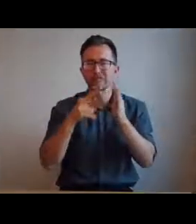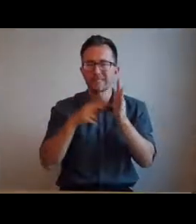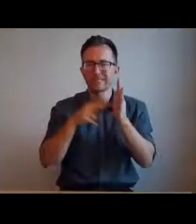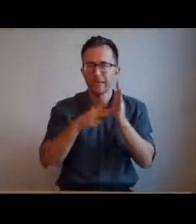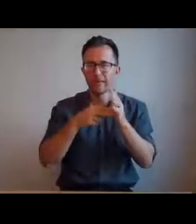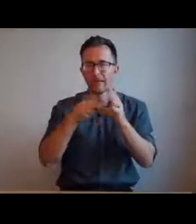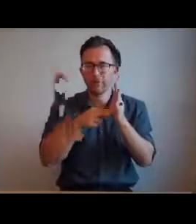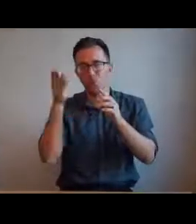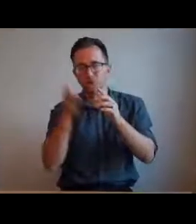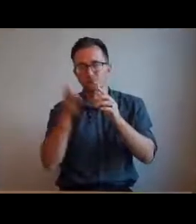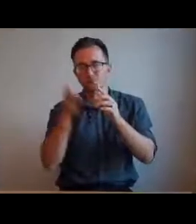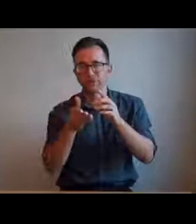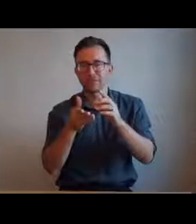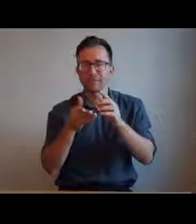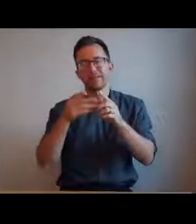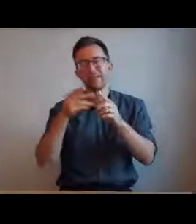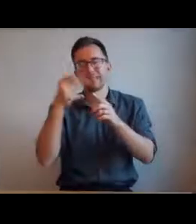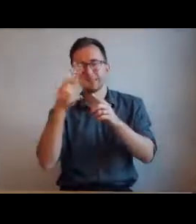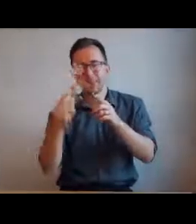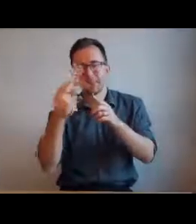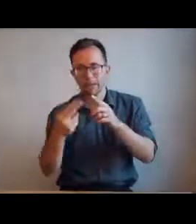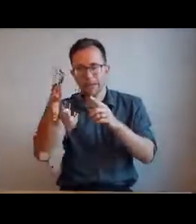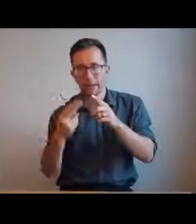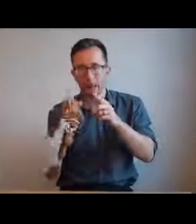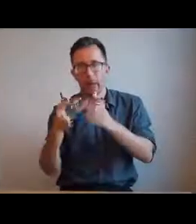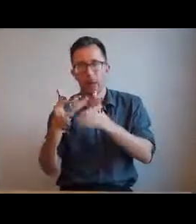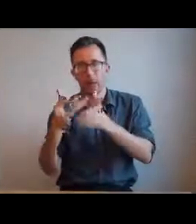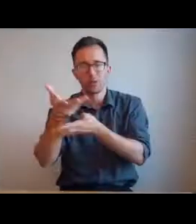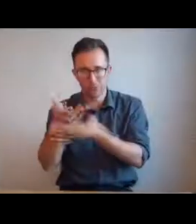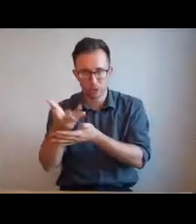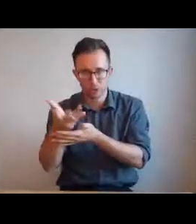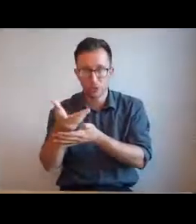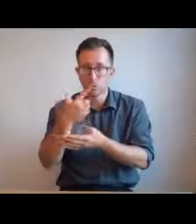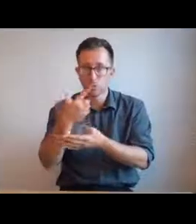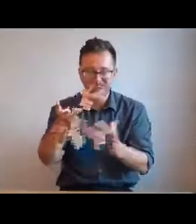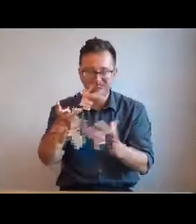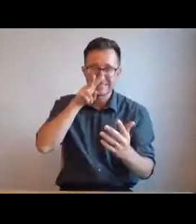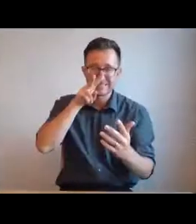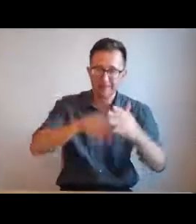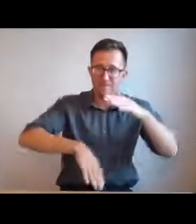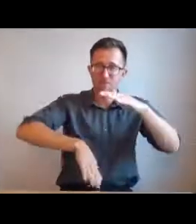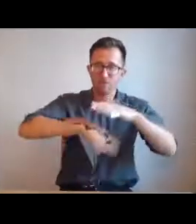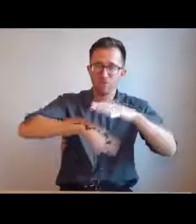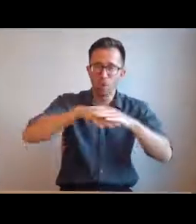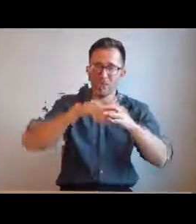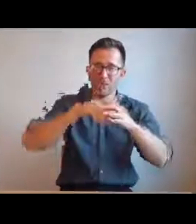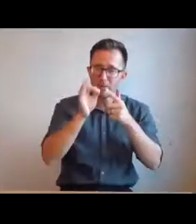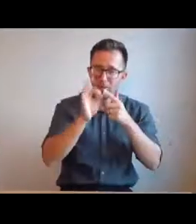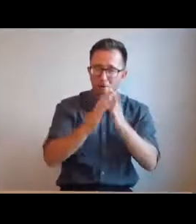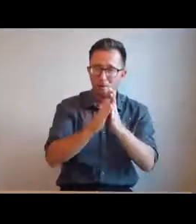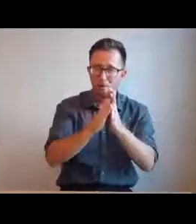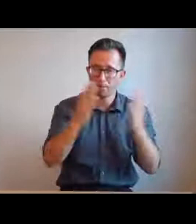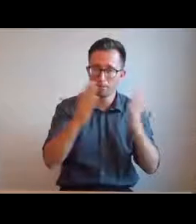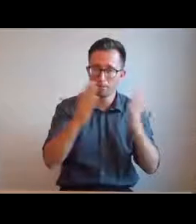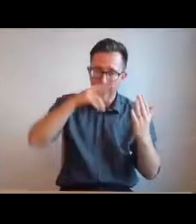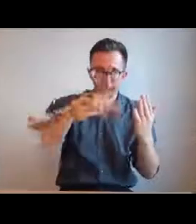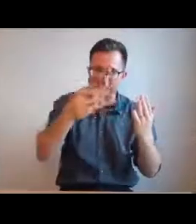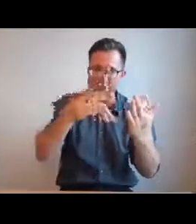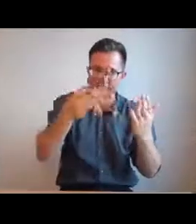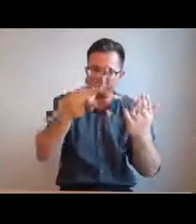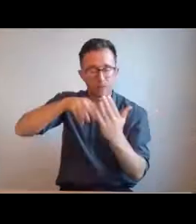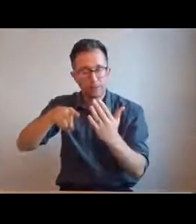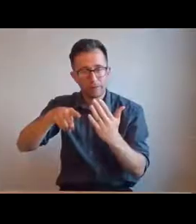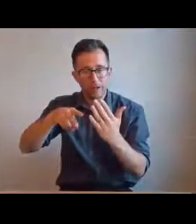where you can access a digital copy of our consultation guide to the design refinement consultation, as well as a host of other